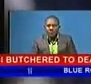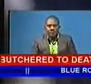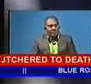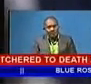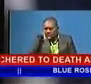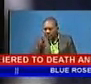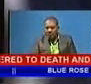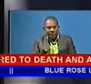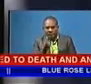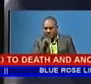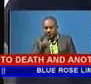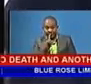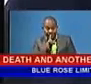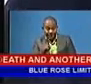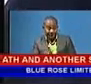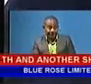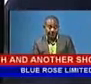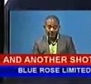that is not the case.